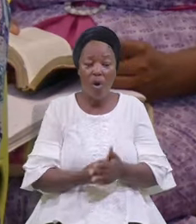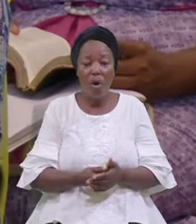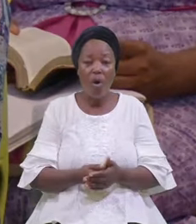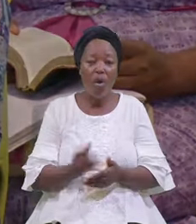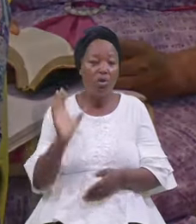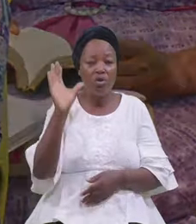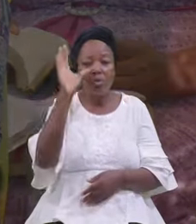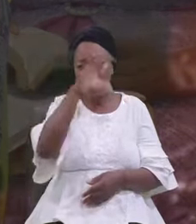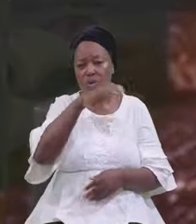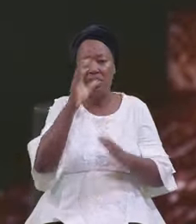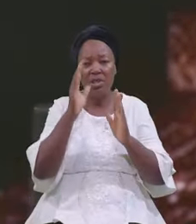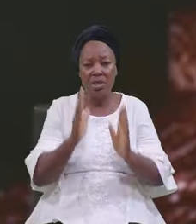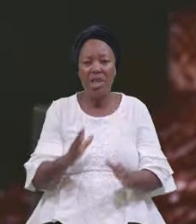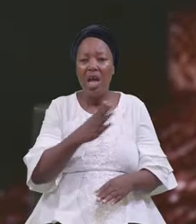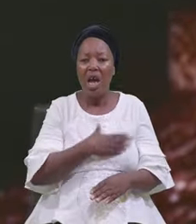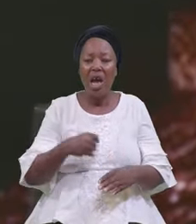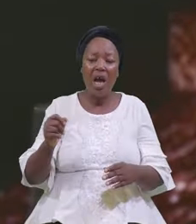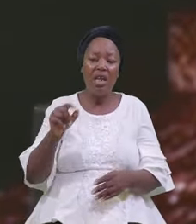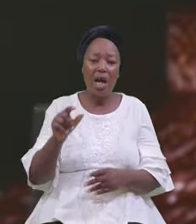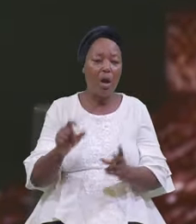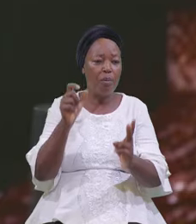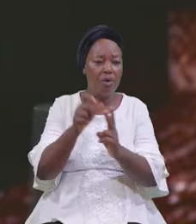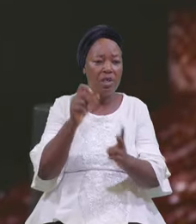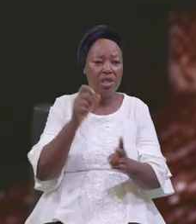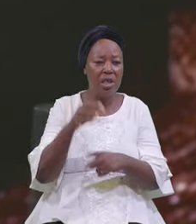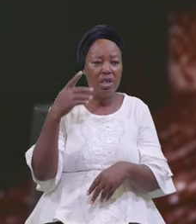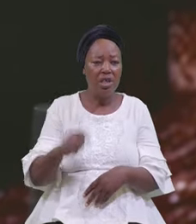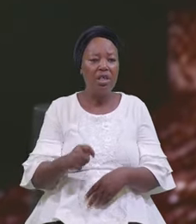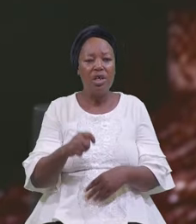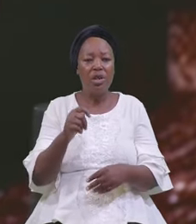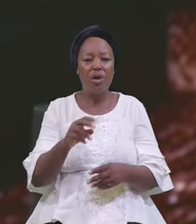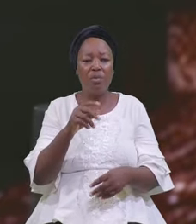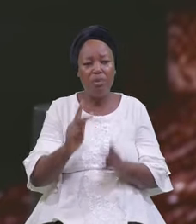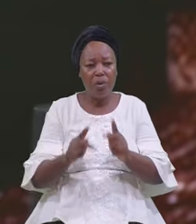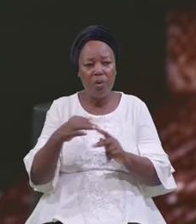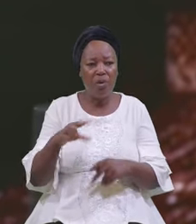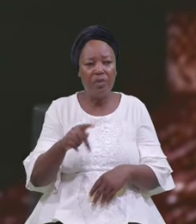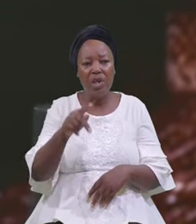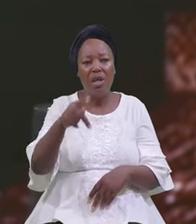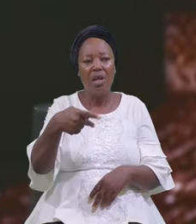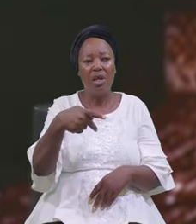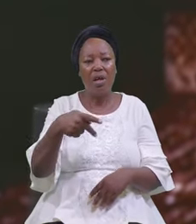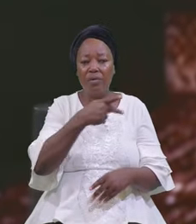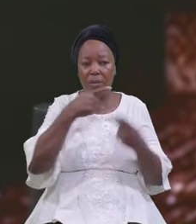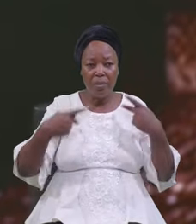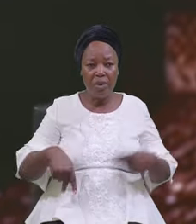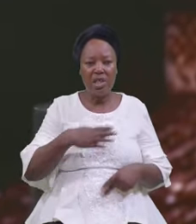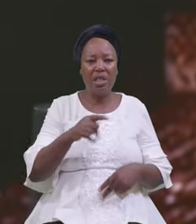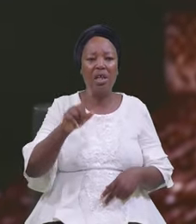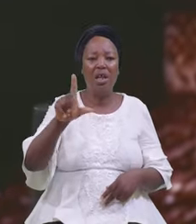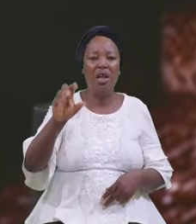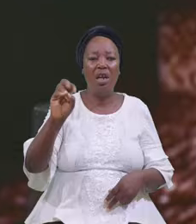appointed the wards of the priests and of the Levites, everyone in